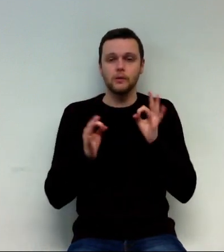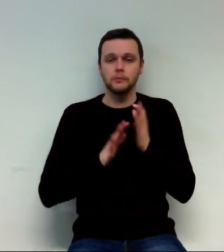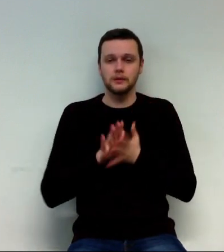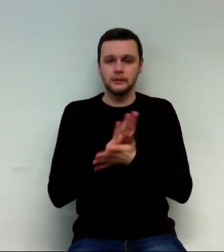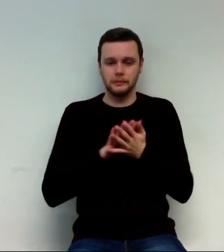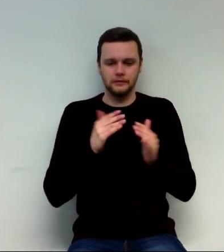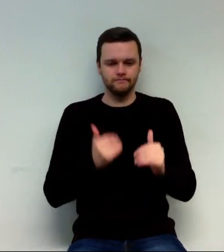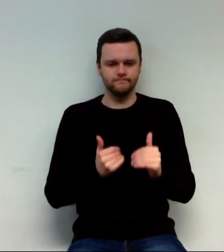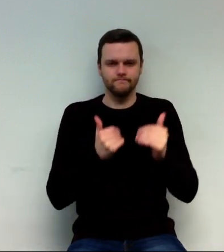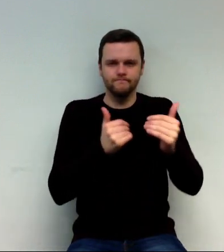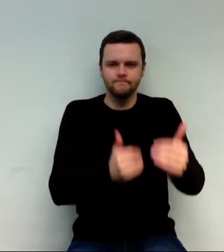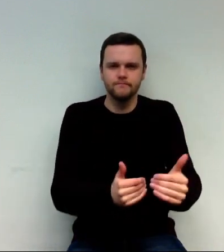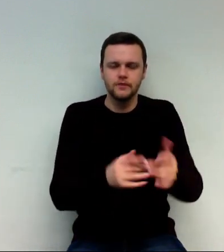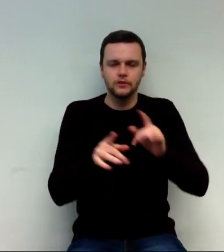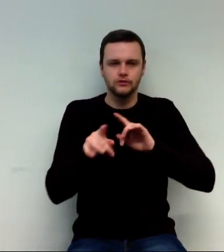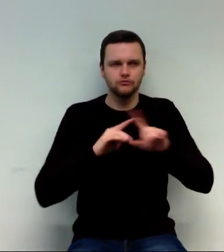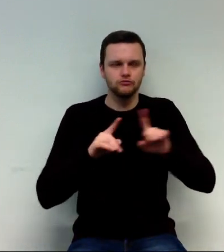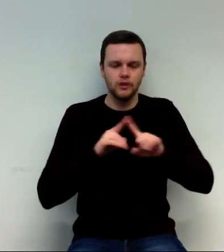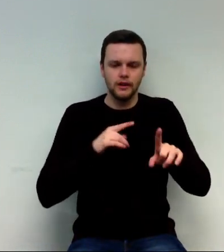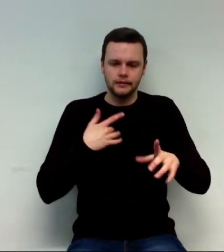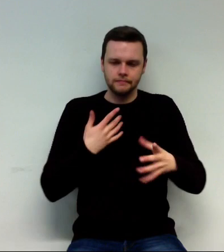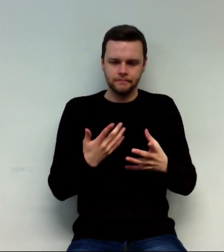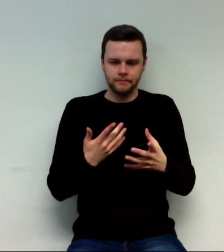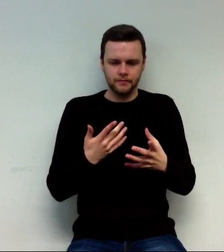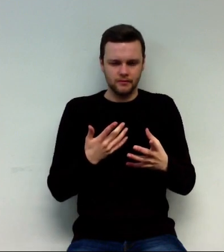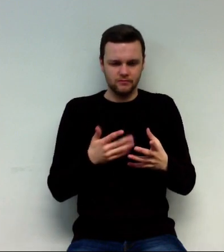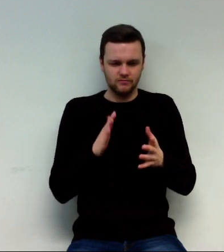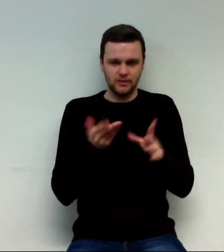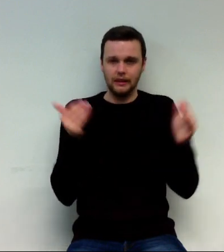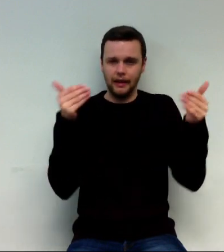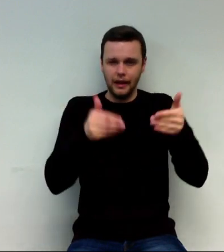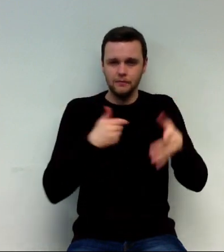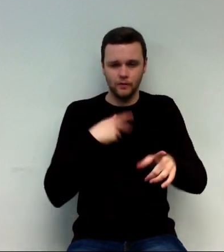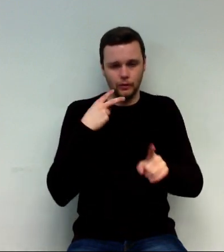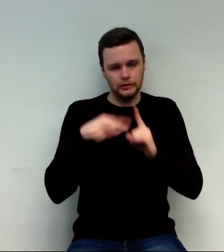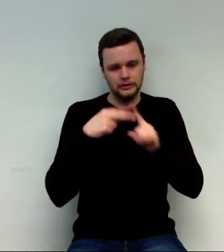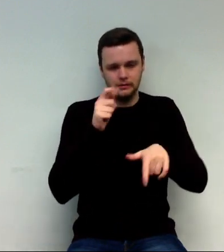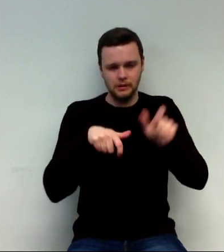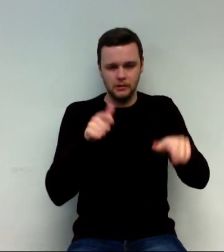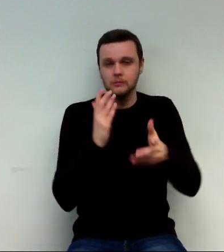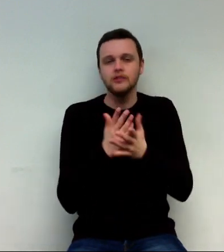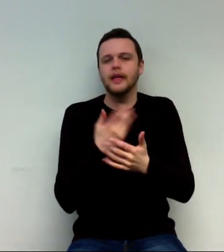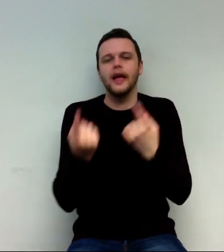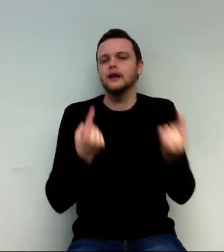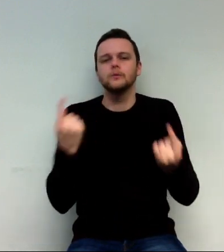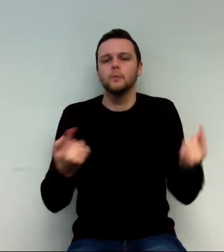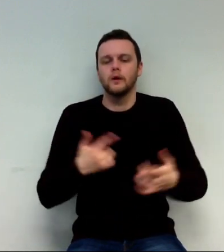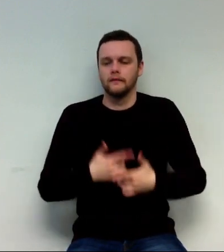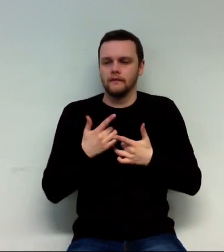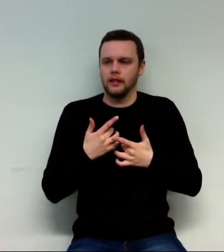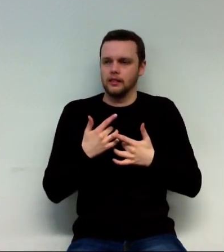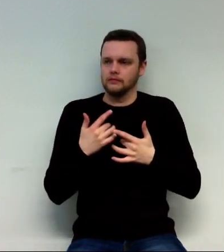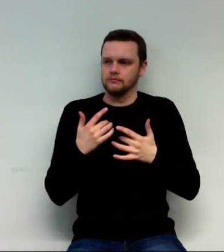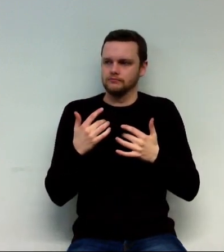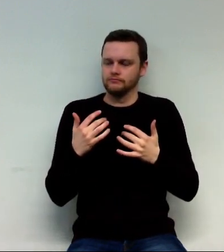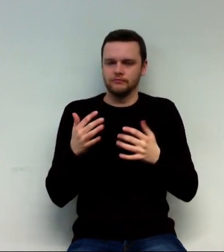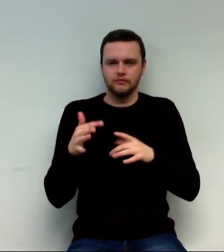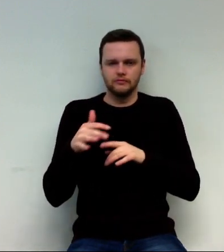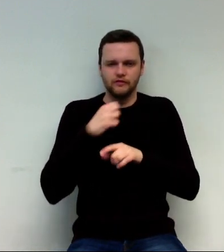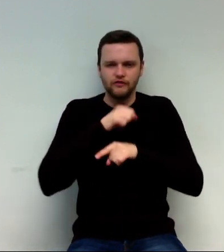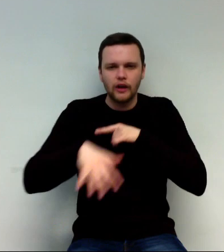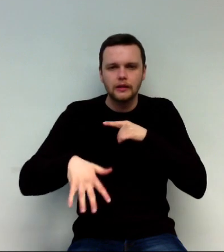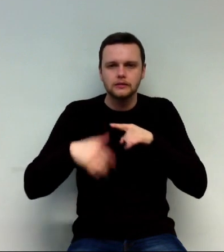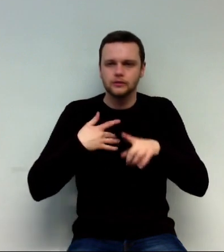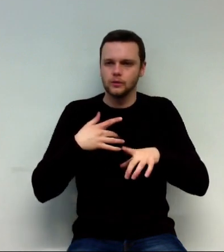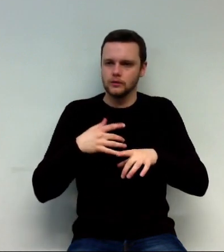that a bit further, and they're kind of primarily for autistic people, but really for anyone who finds the Fringe or being in a